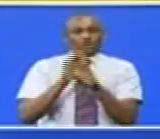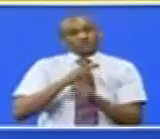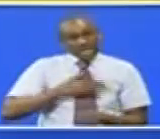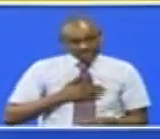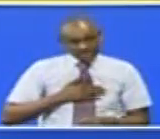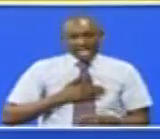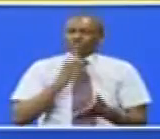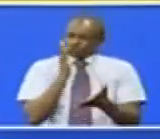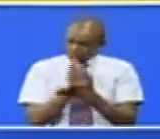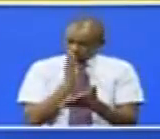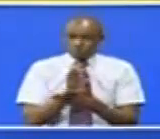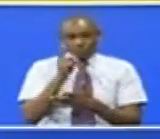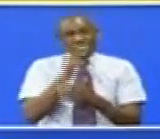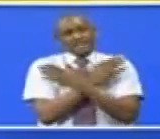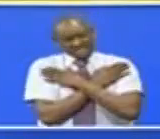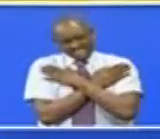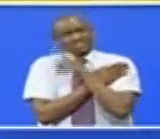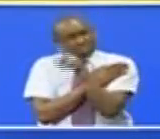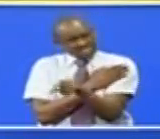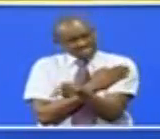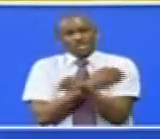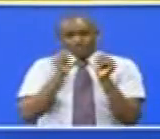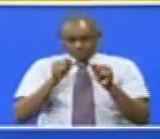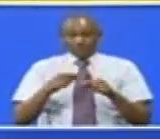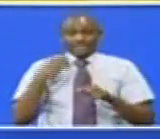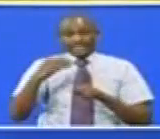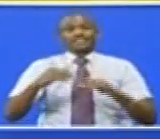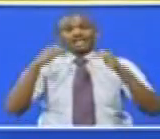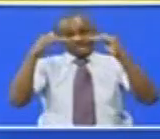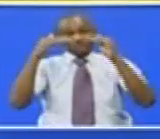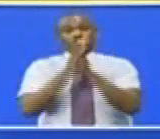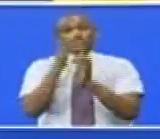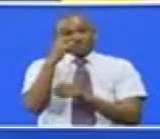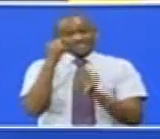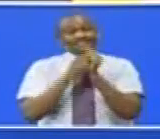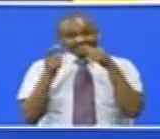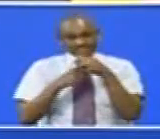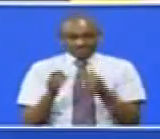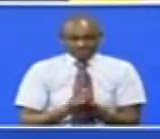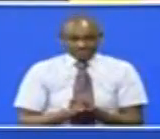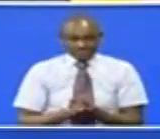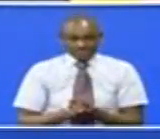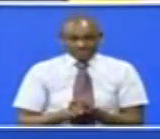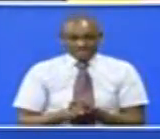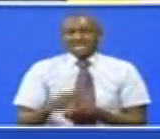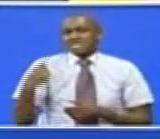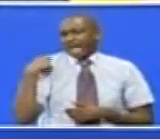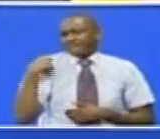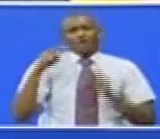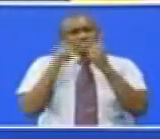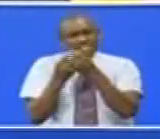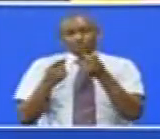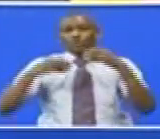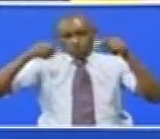And really, with this partnership, we're taking it to the next level in 2016. Number of team have